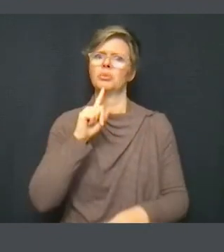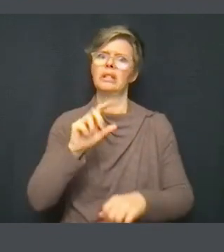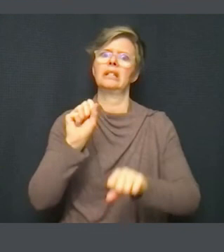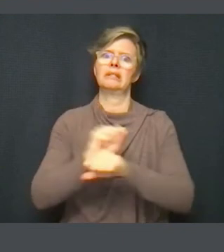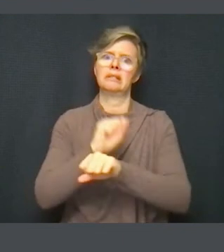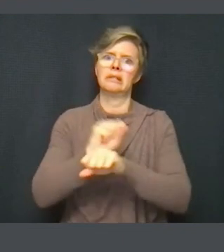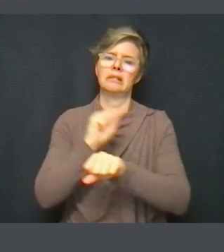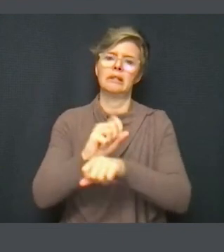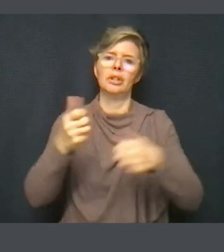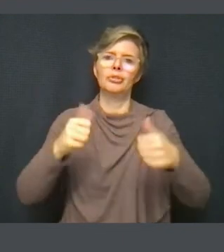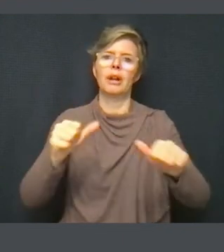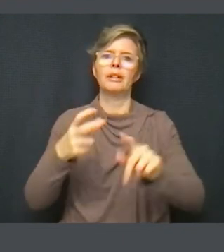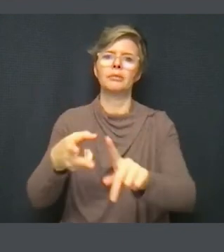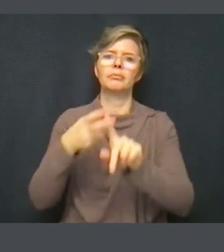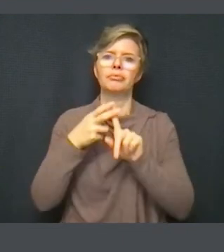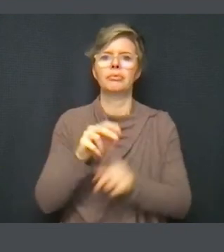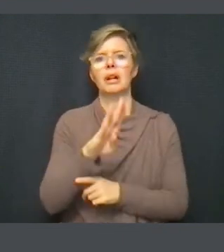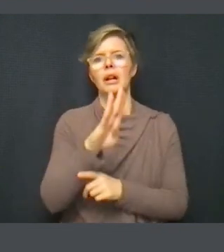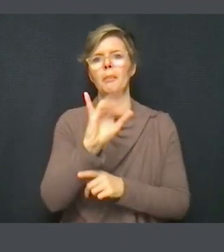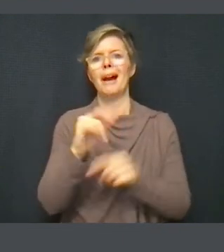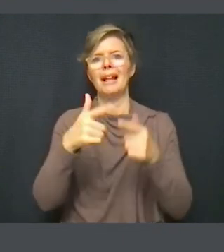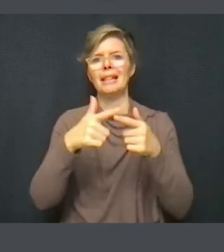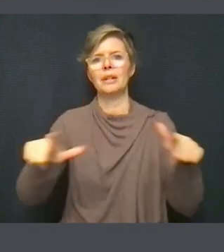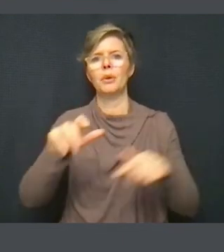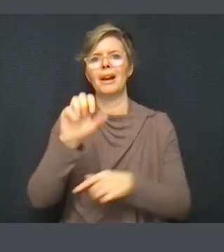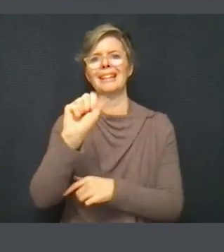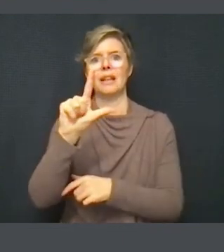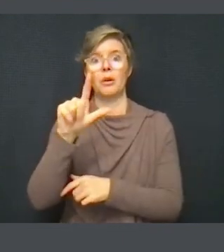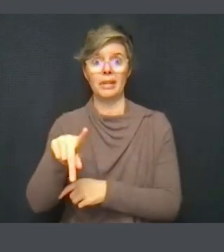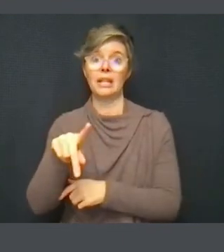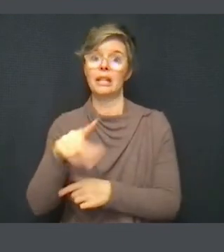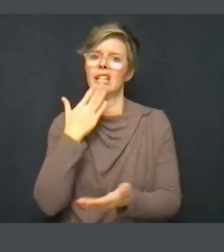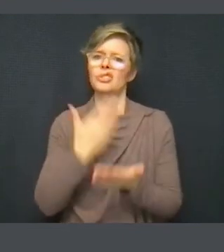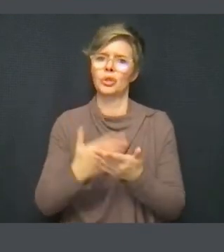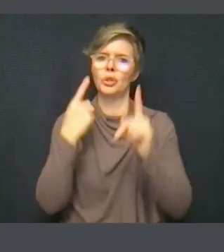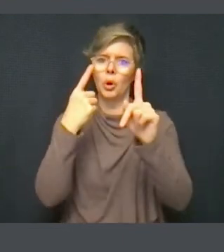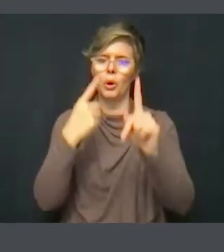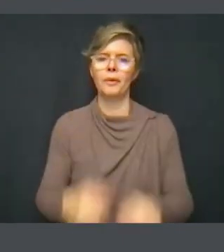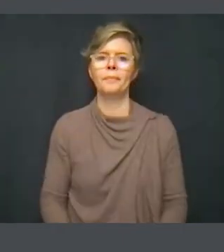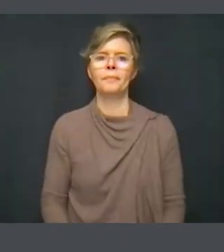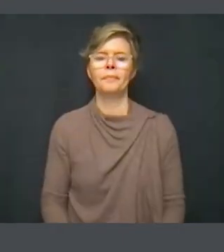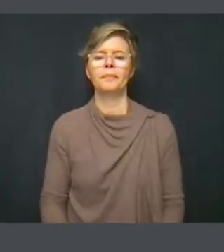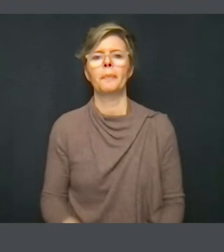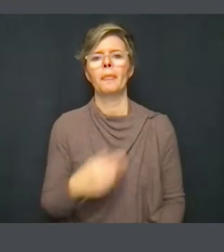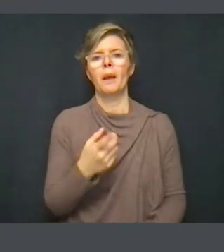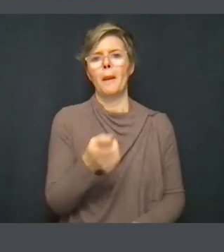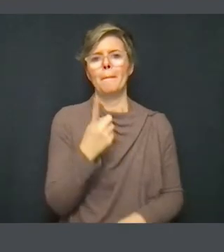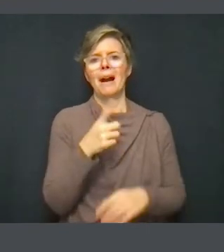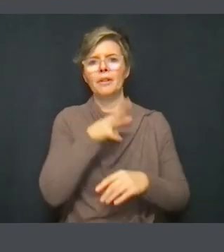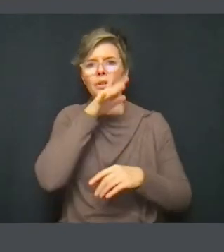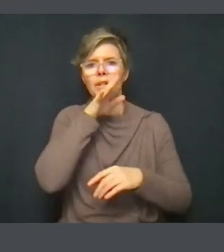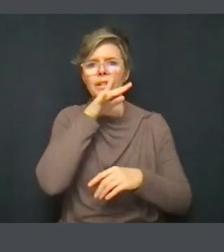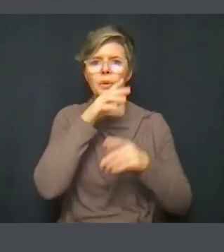more bilingual SLPs into our field, which I think is a really good goal. Monolingual